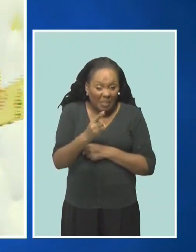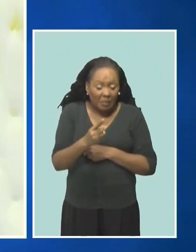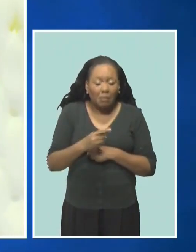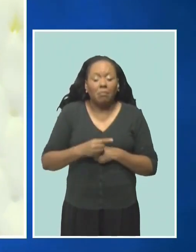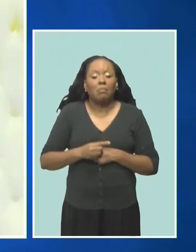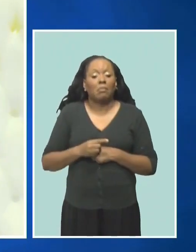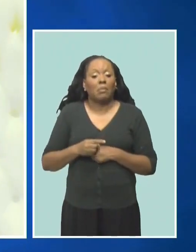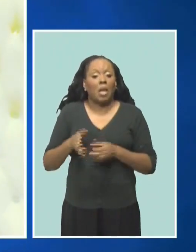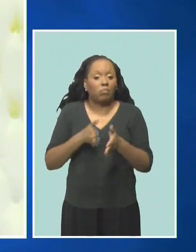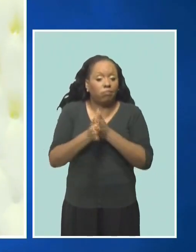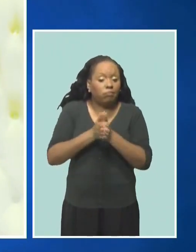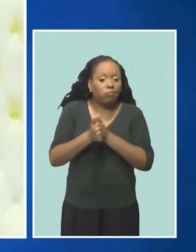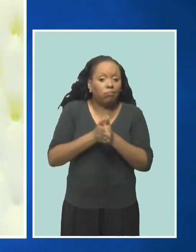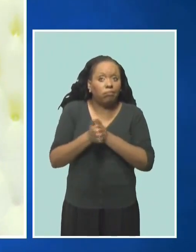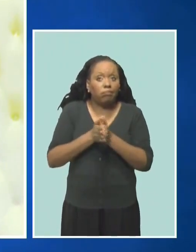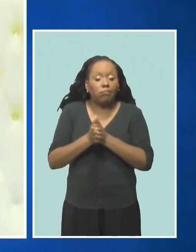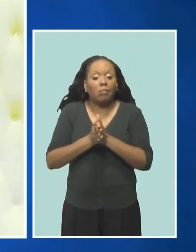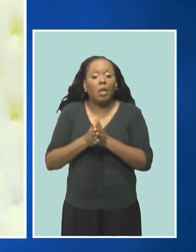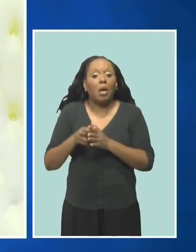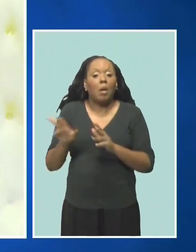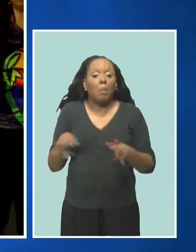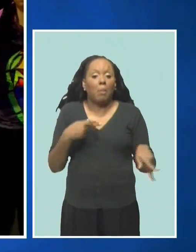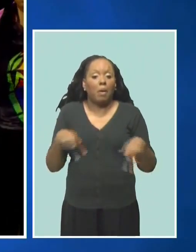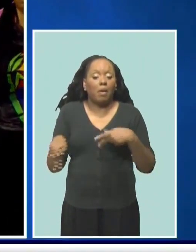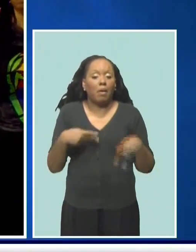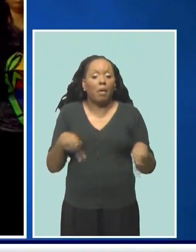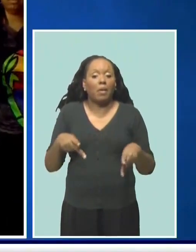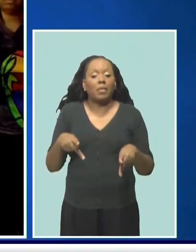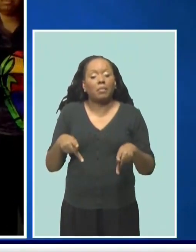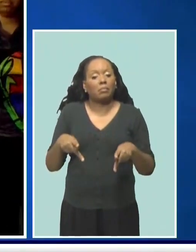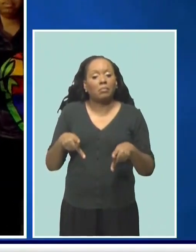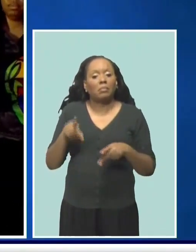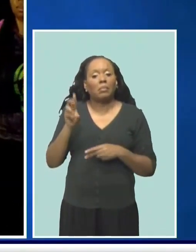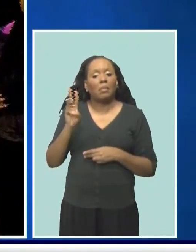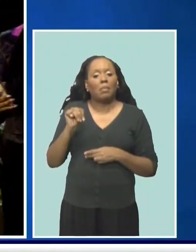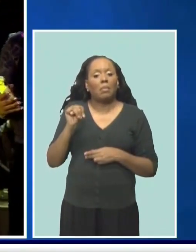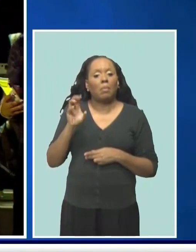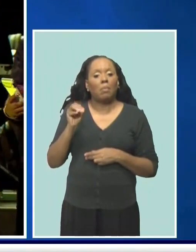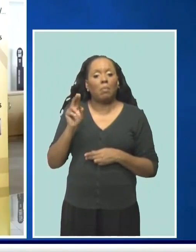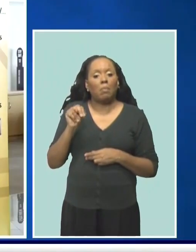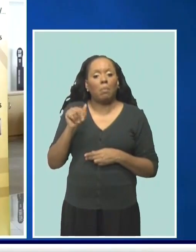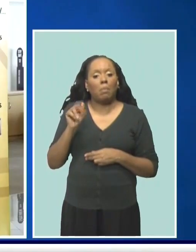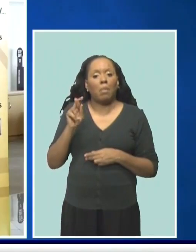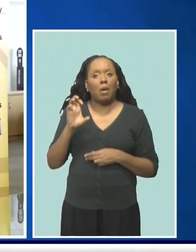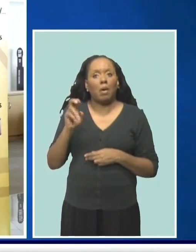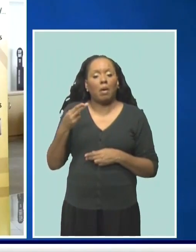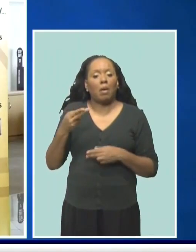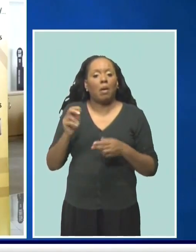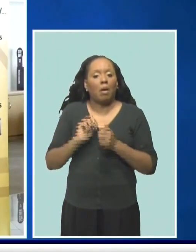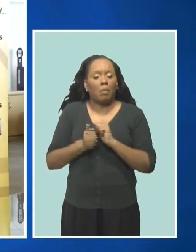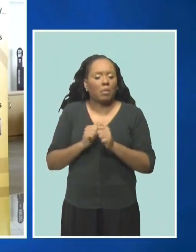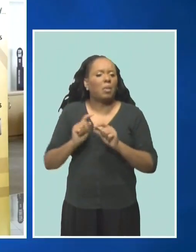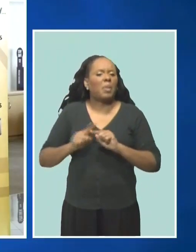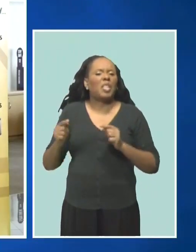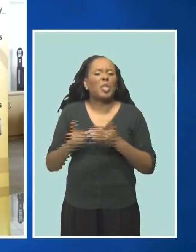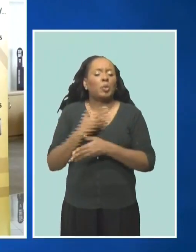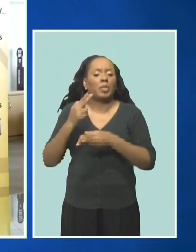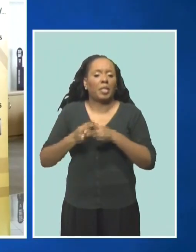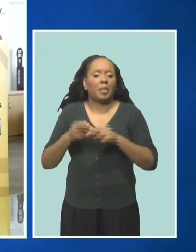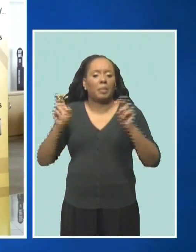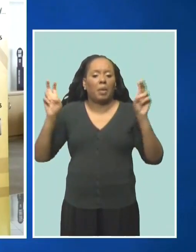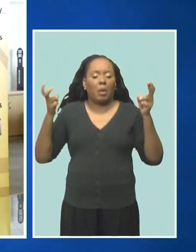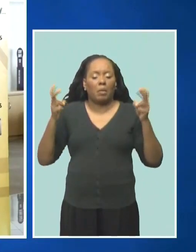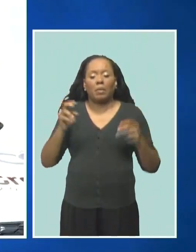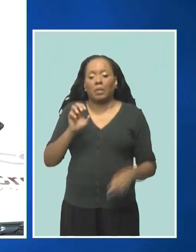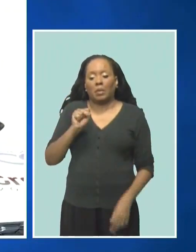Barbadians can look forward to the return of the Party Monarch competition under the new name Soca Rumble. Addressing members of the media at